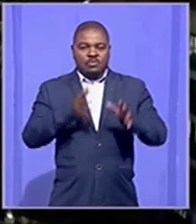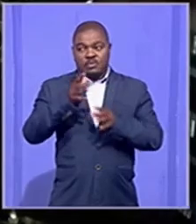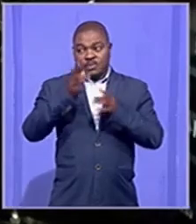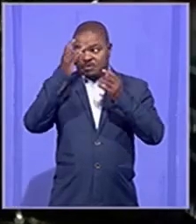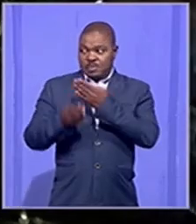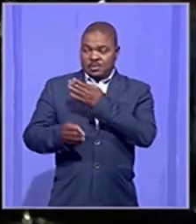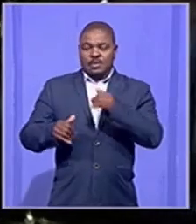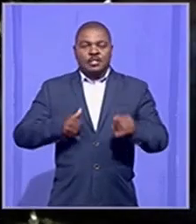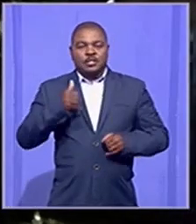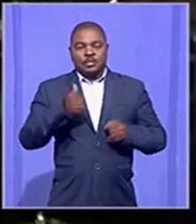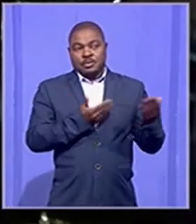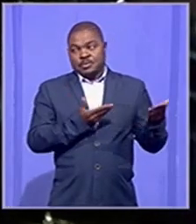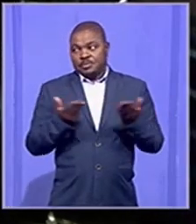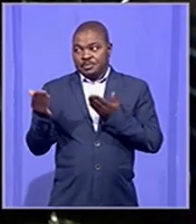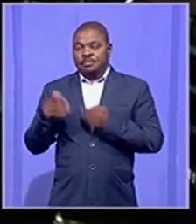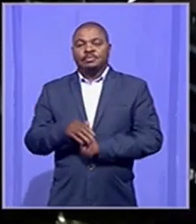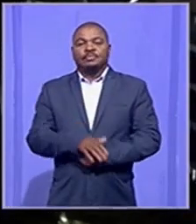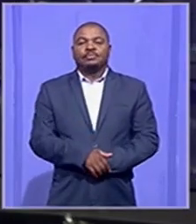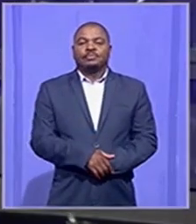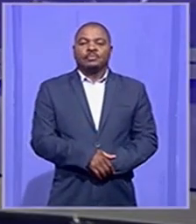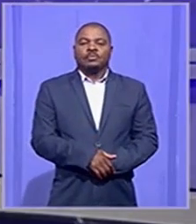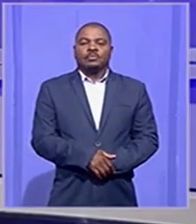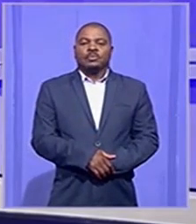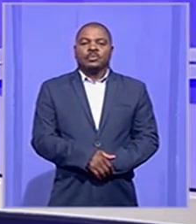iketle mmogo ka tshedimosetso.